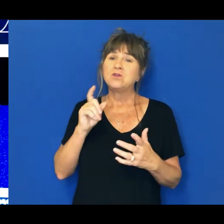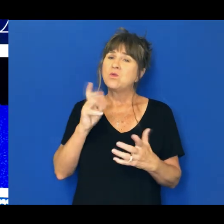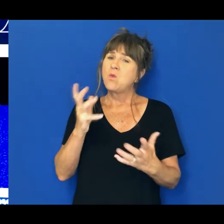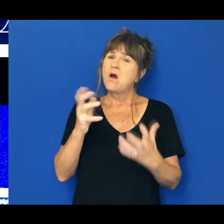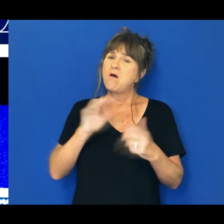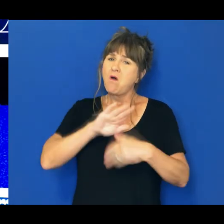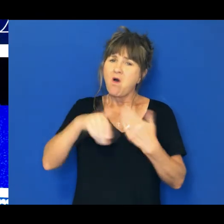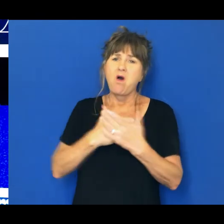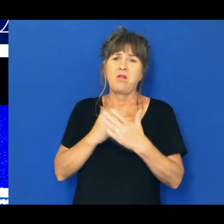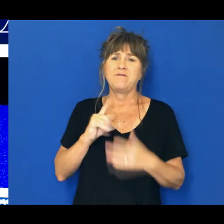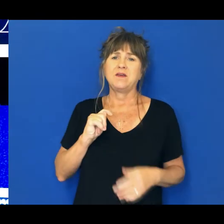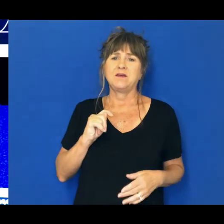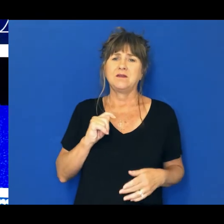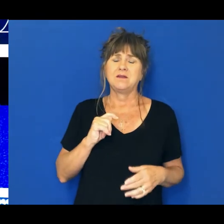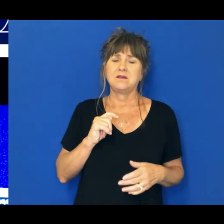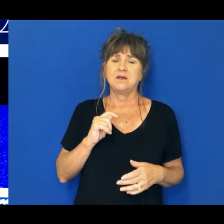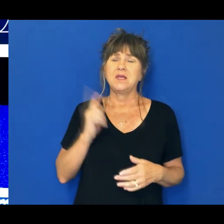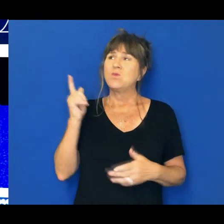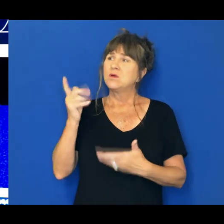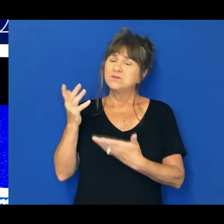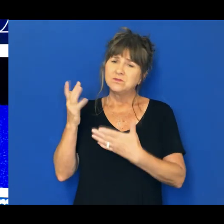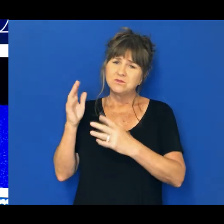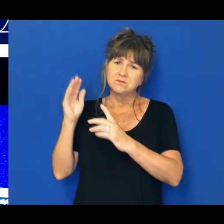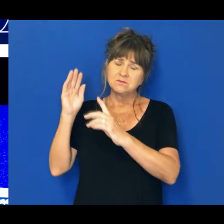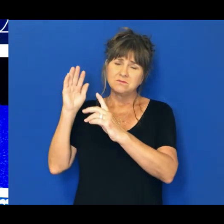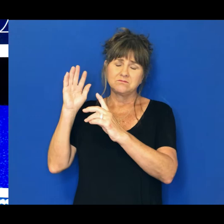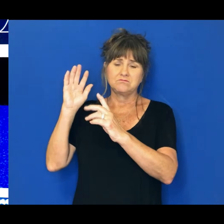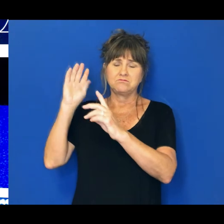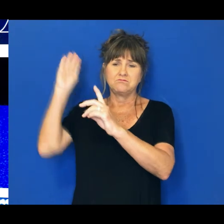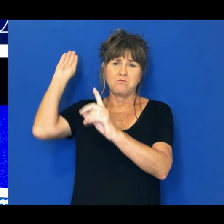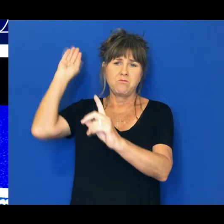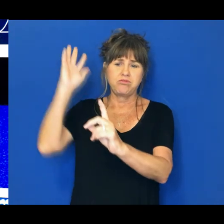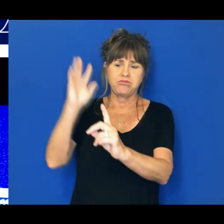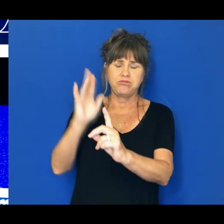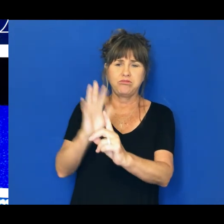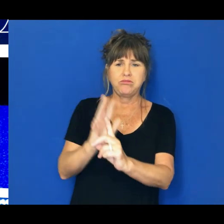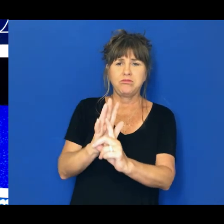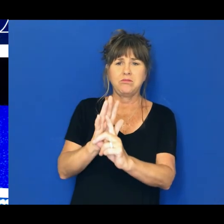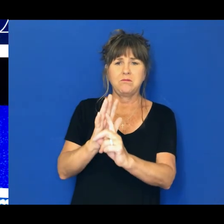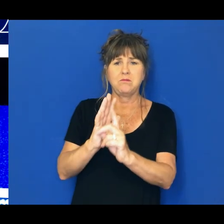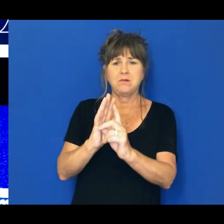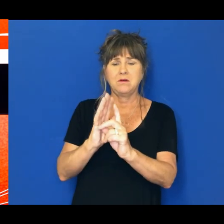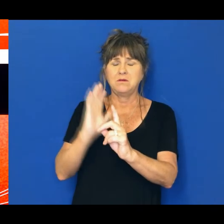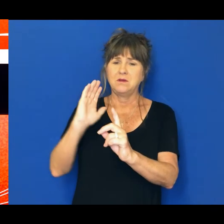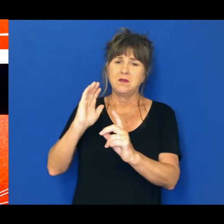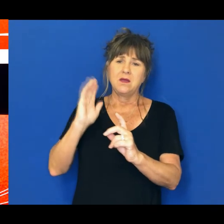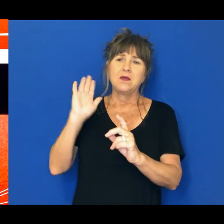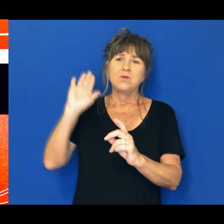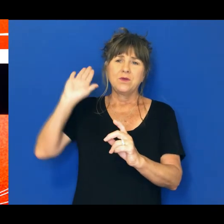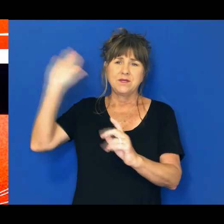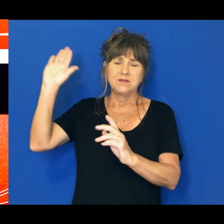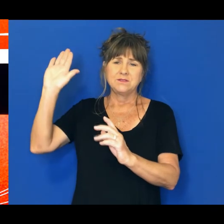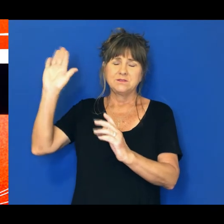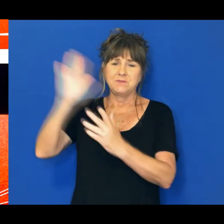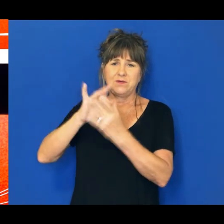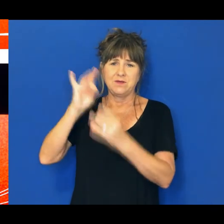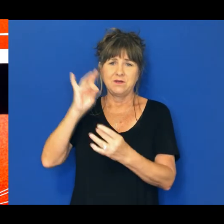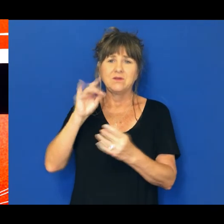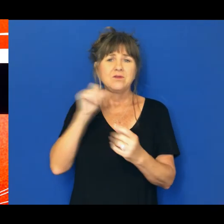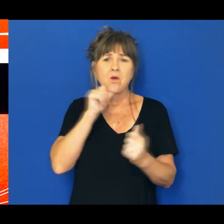God wants to immerse you, overwhelm you with the presence of His Spirit. Do not be